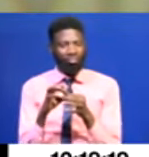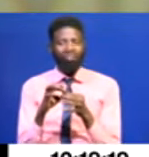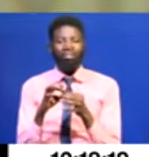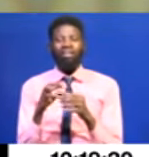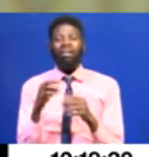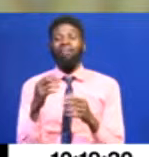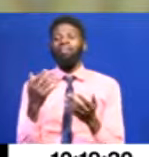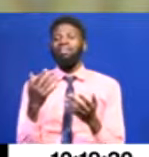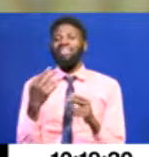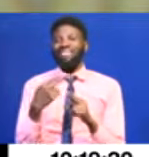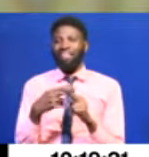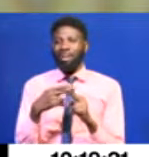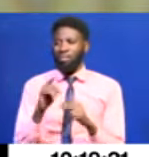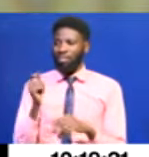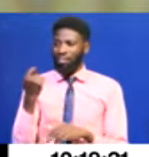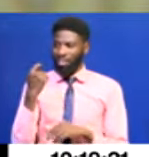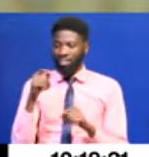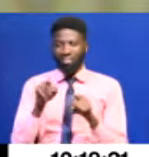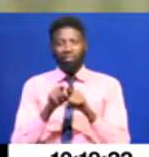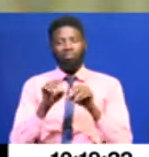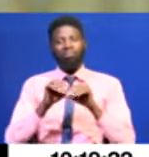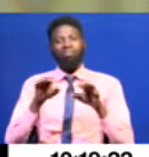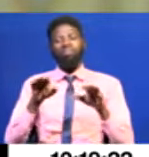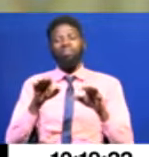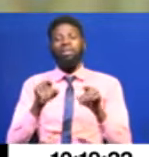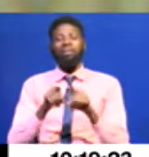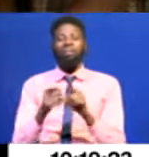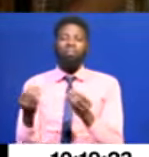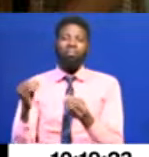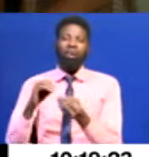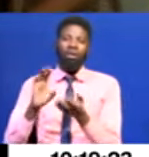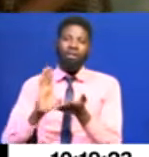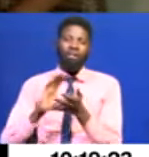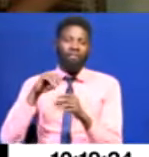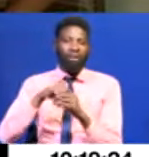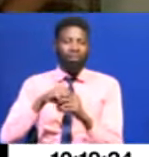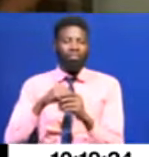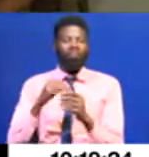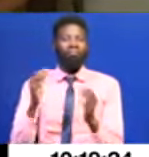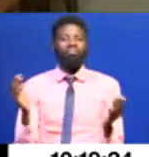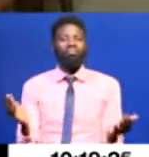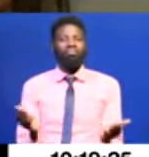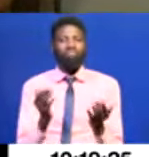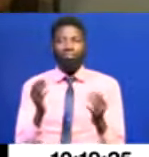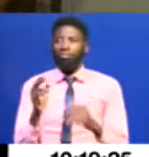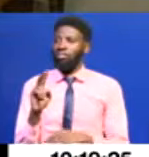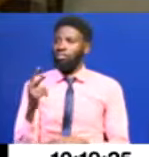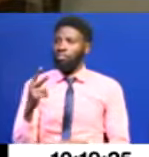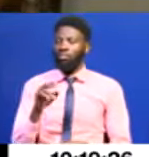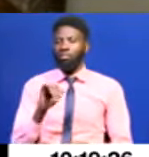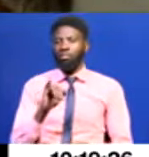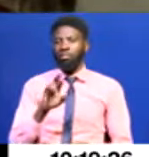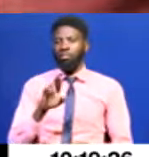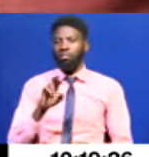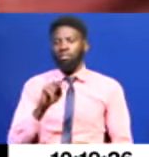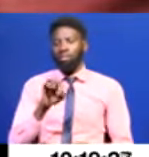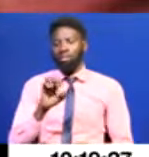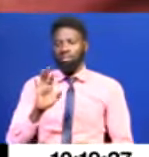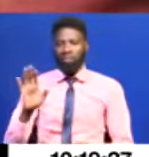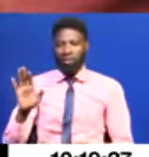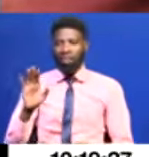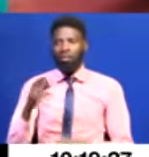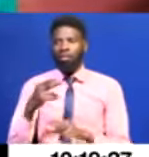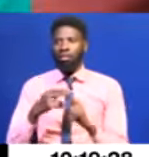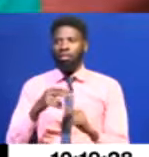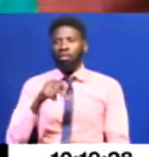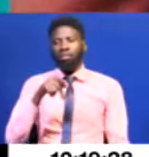also being able to drive more investments. Coming in second was Irene Werimo's film Post Ndogo, winning